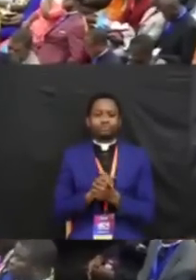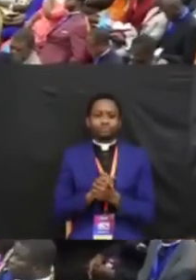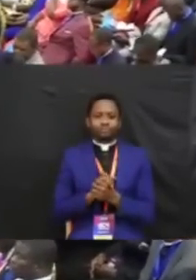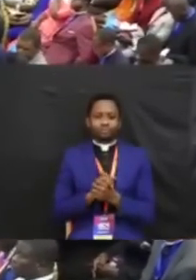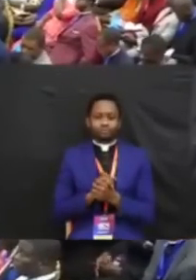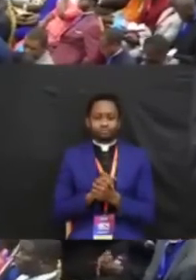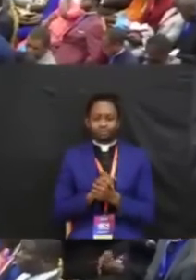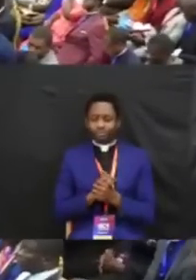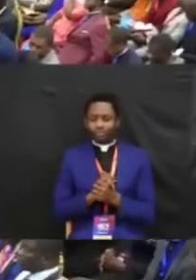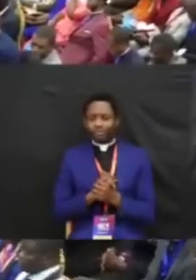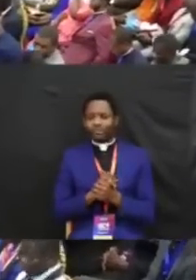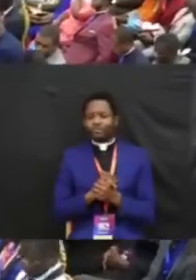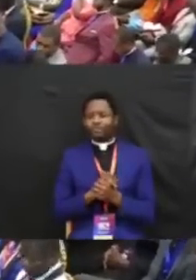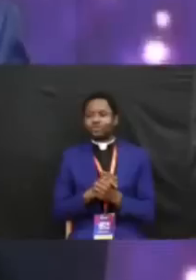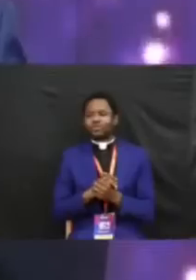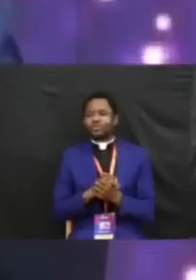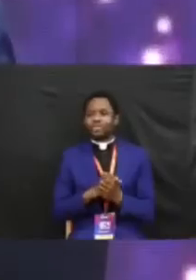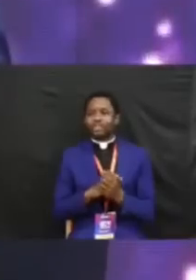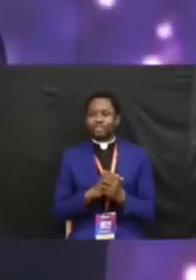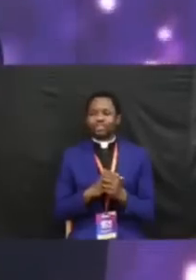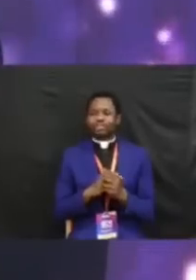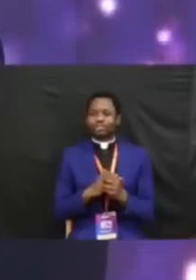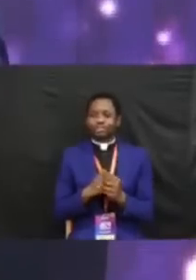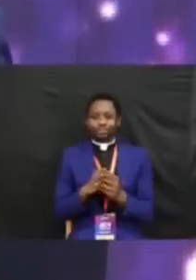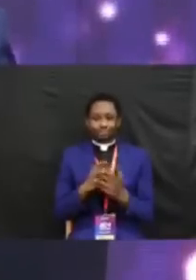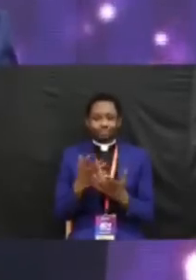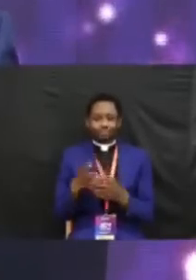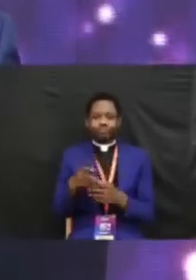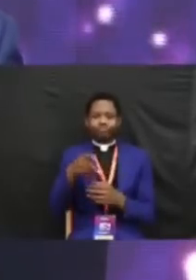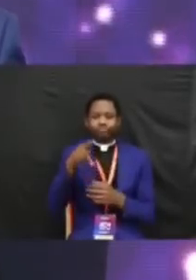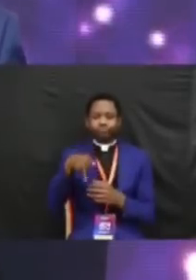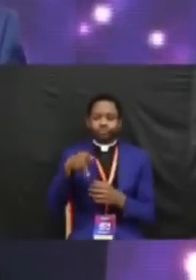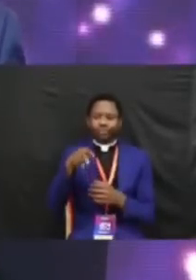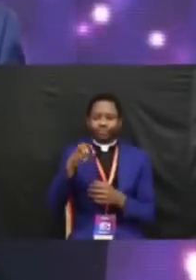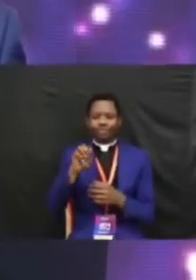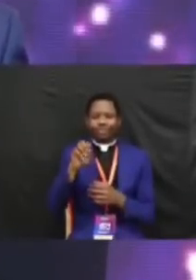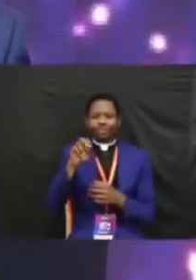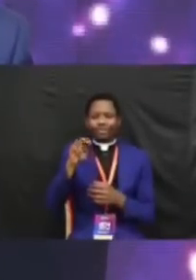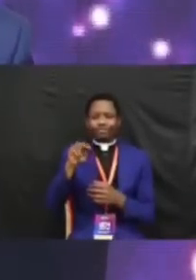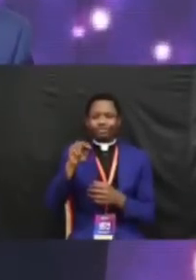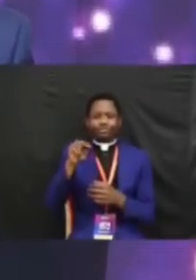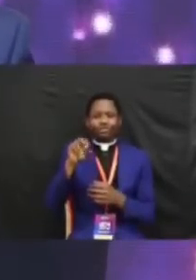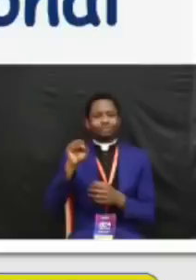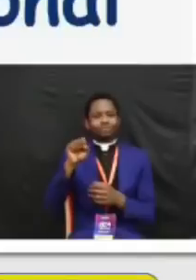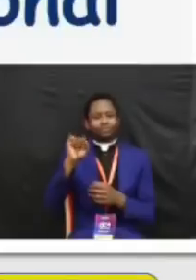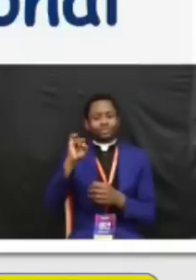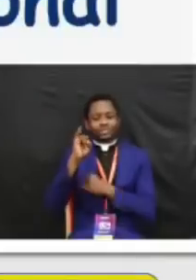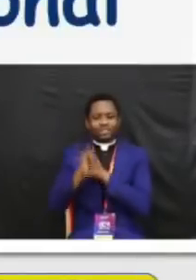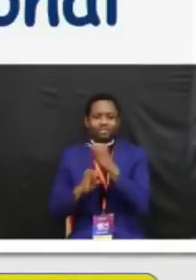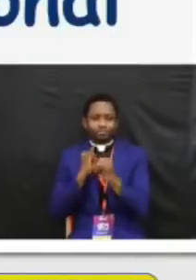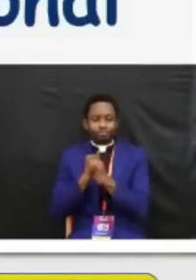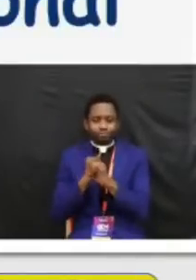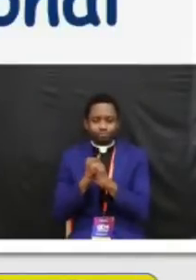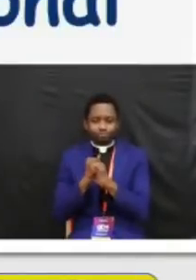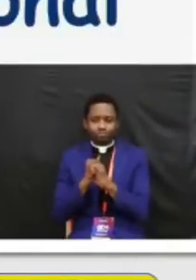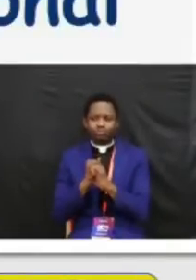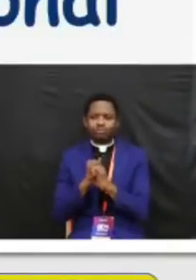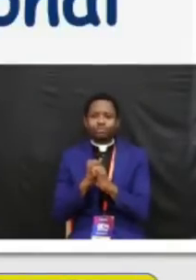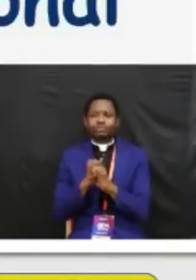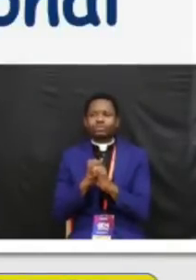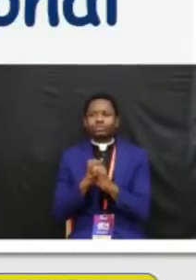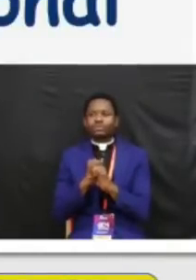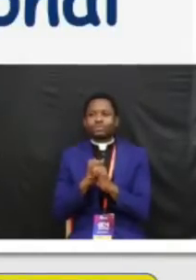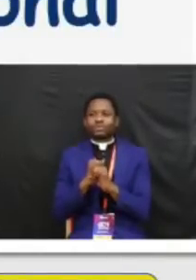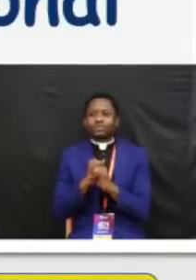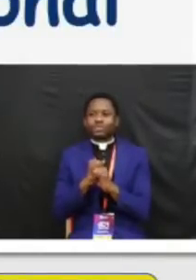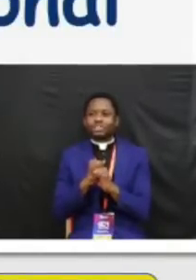Now, Pensa International, when we talk about Pensa International, we are talking about the global network and mission team of